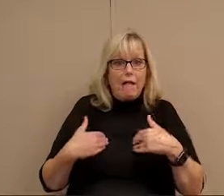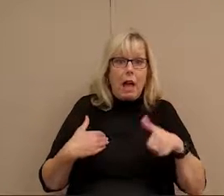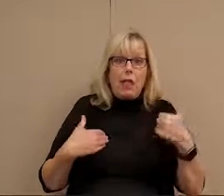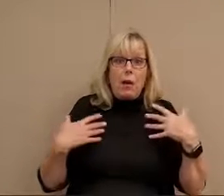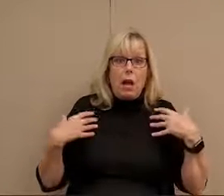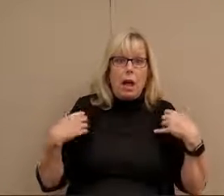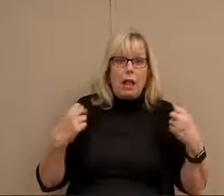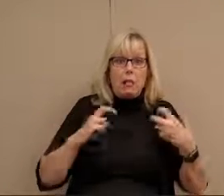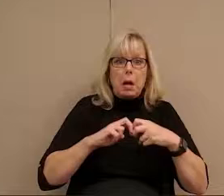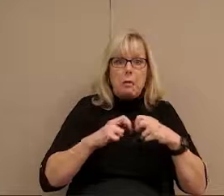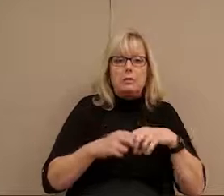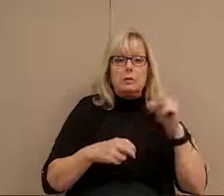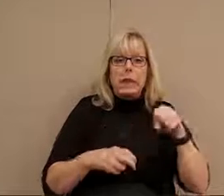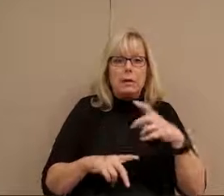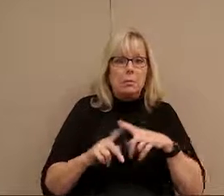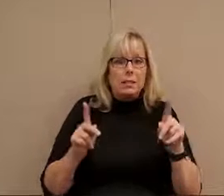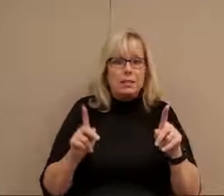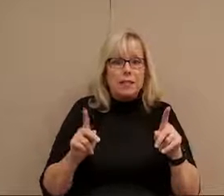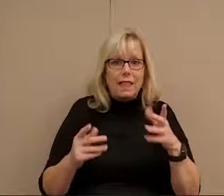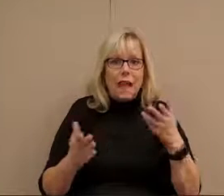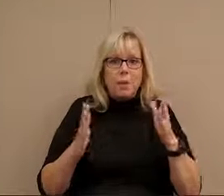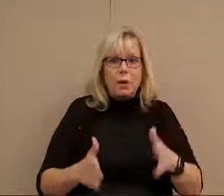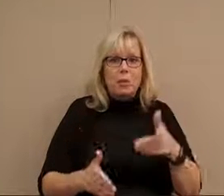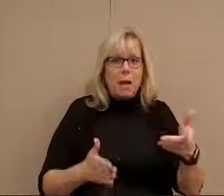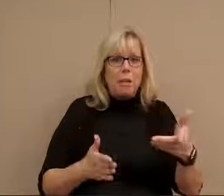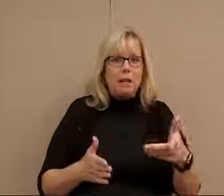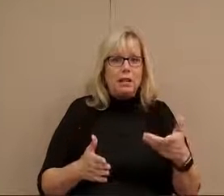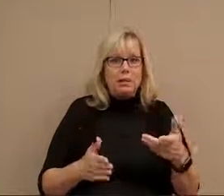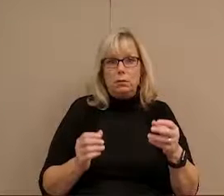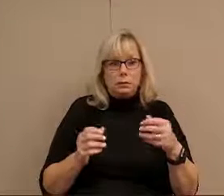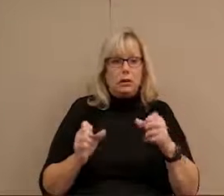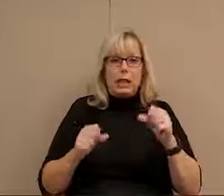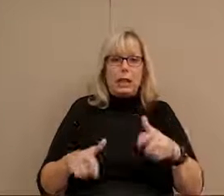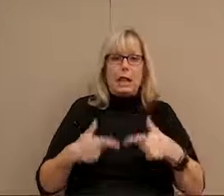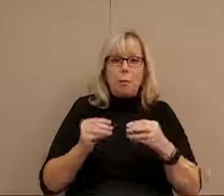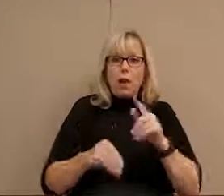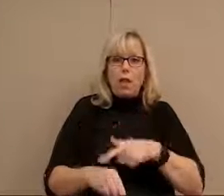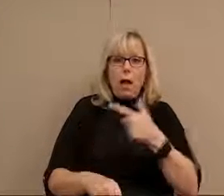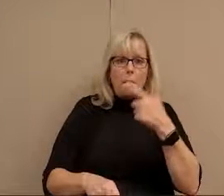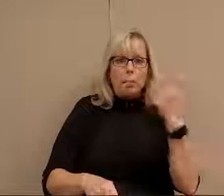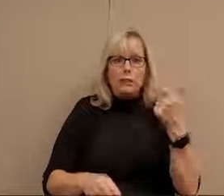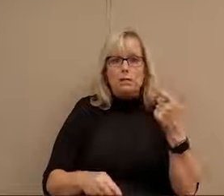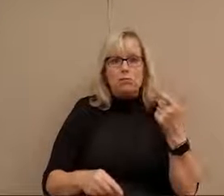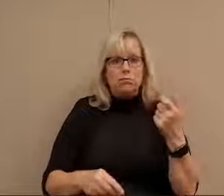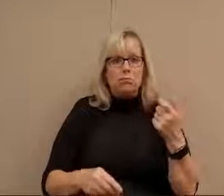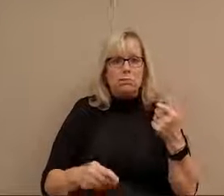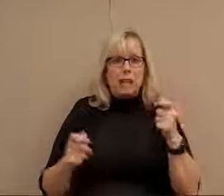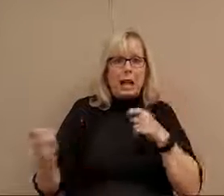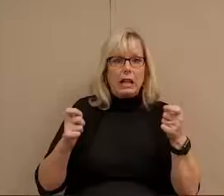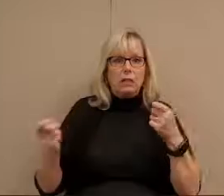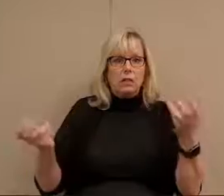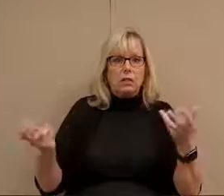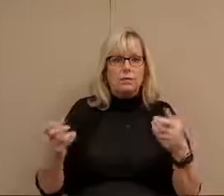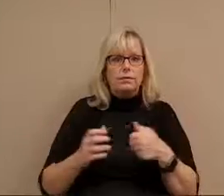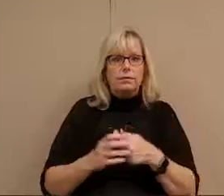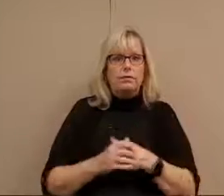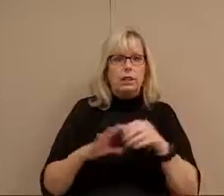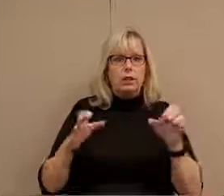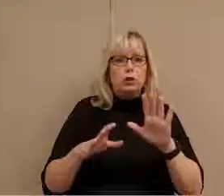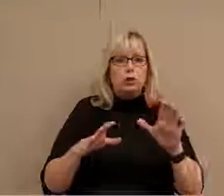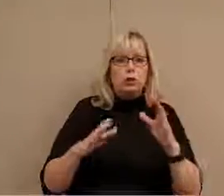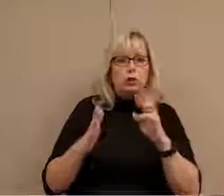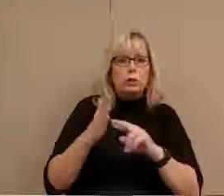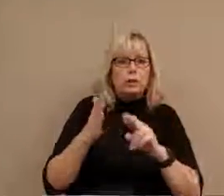medical conditions, but that person may have been around for a number of years. Right. Well, and I think you said it right. Do your